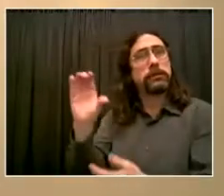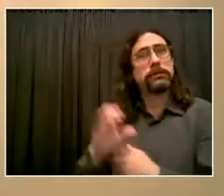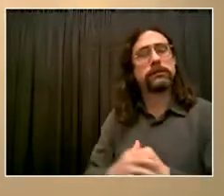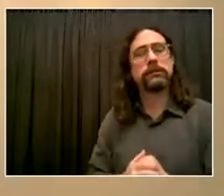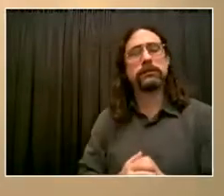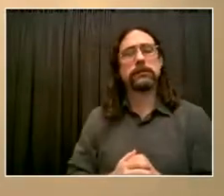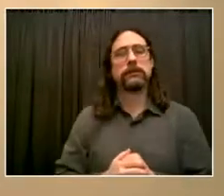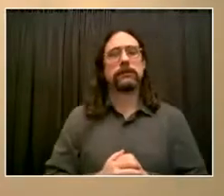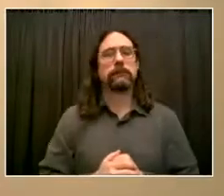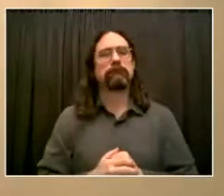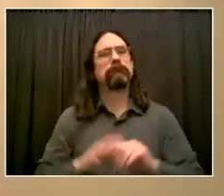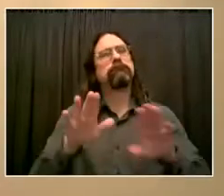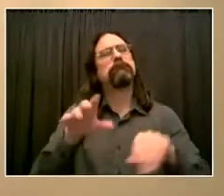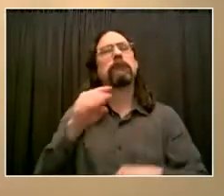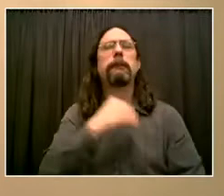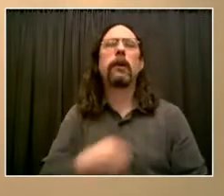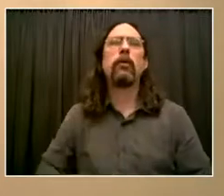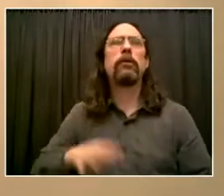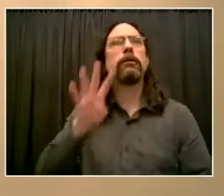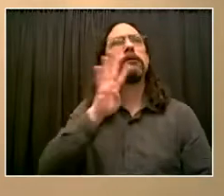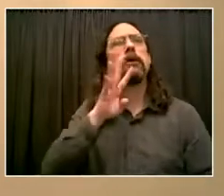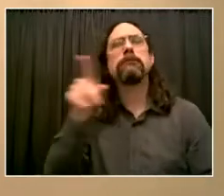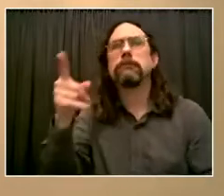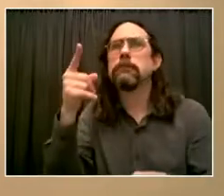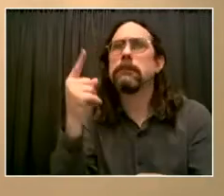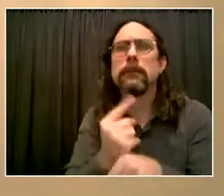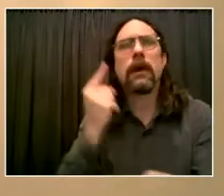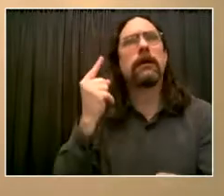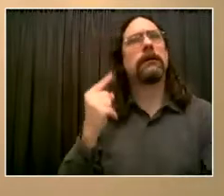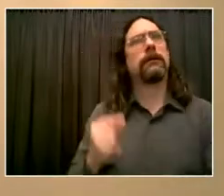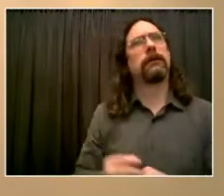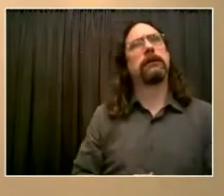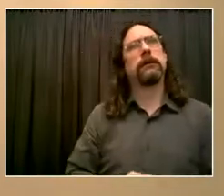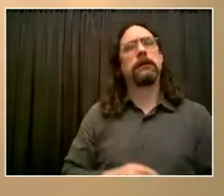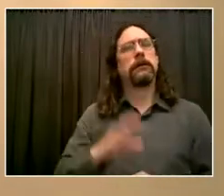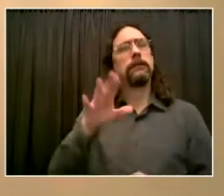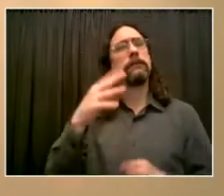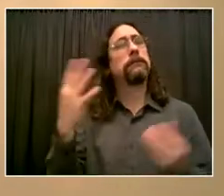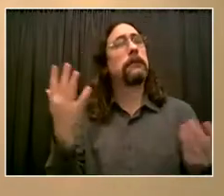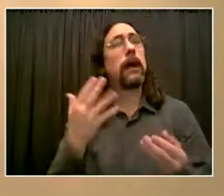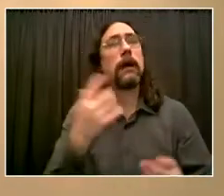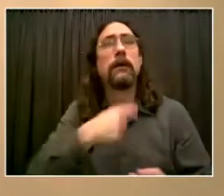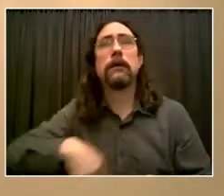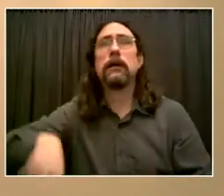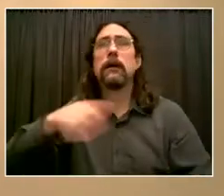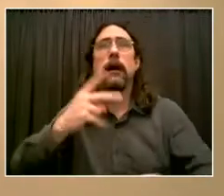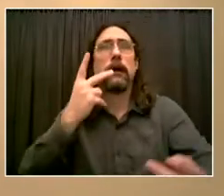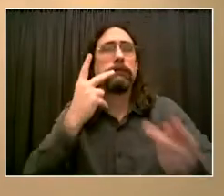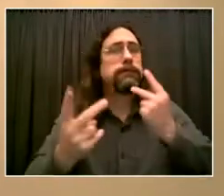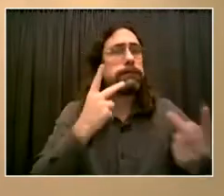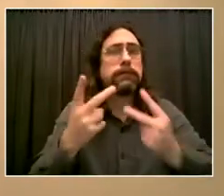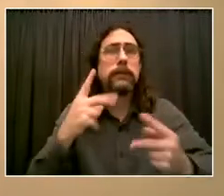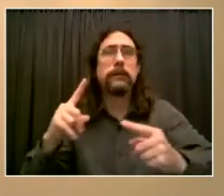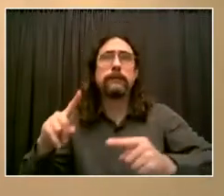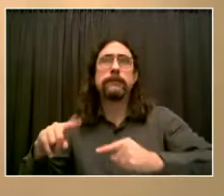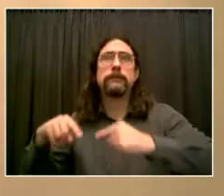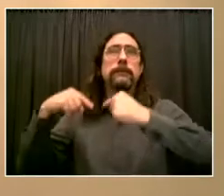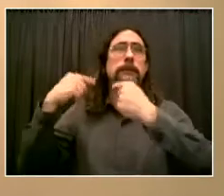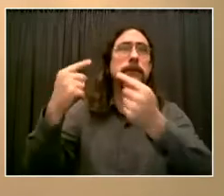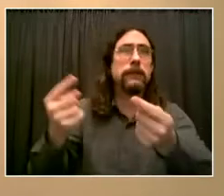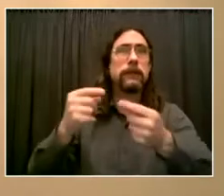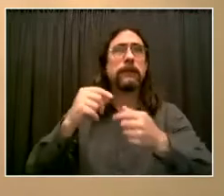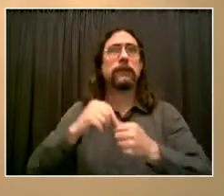from our experience as well as the science that has evolved around the world is that reinfection